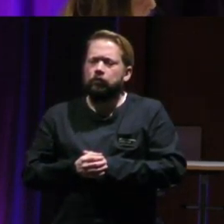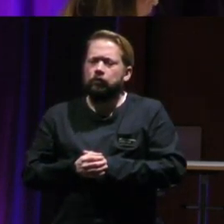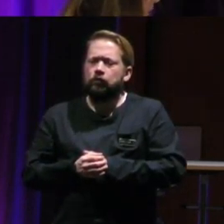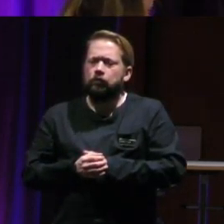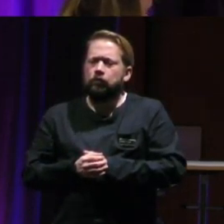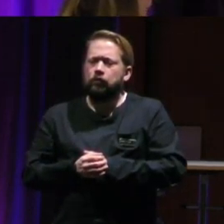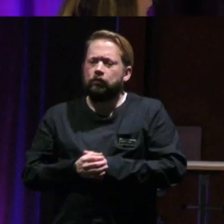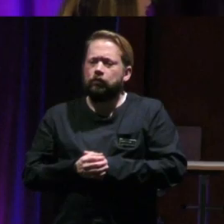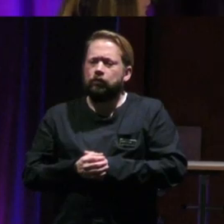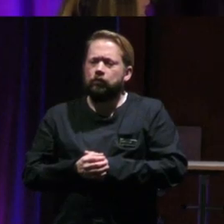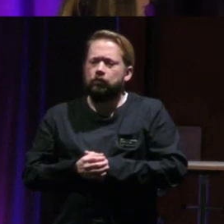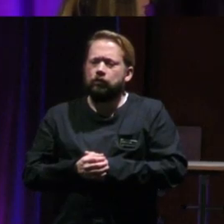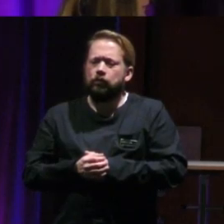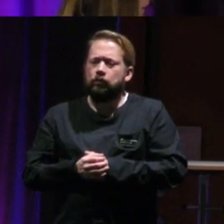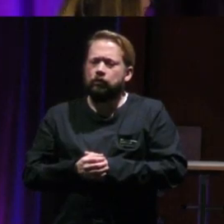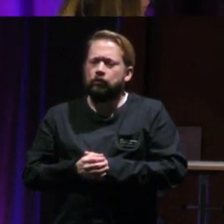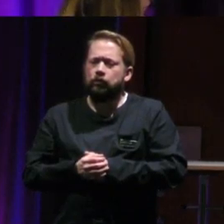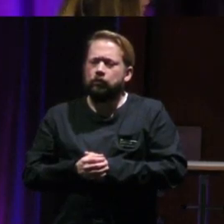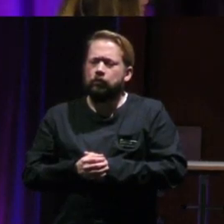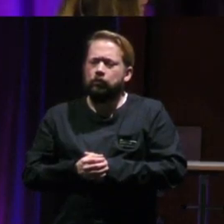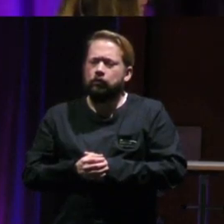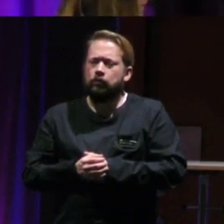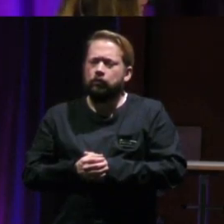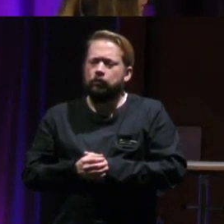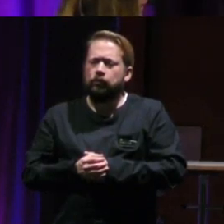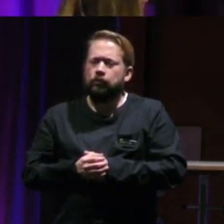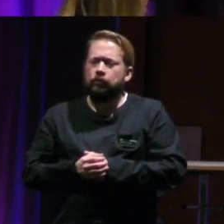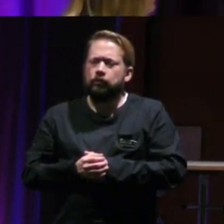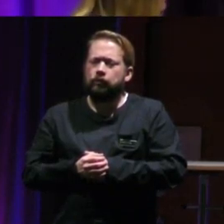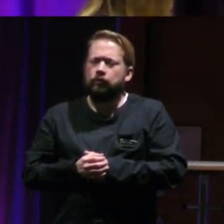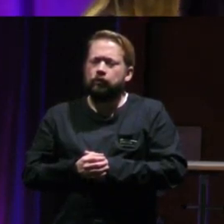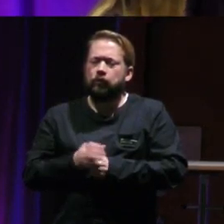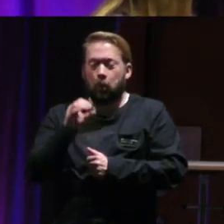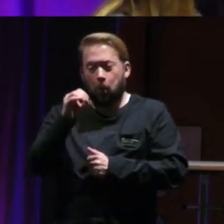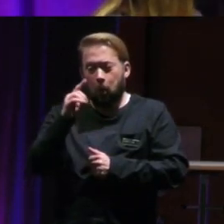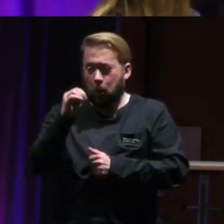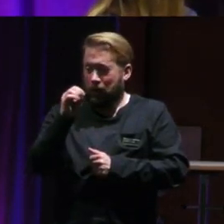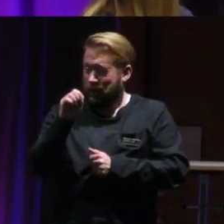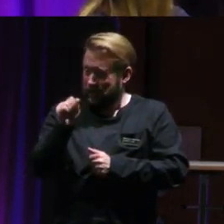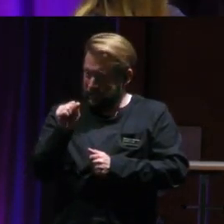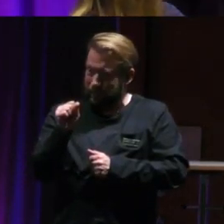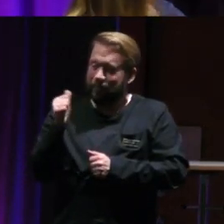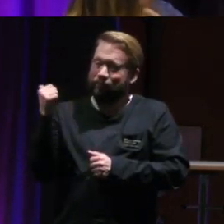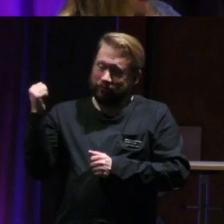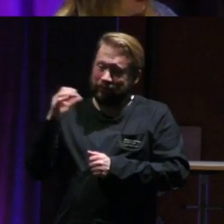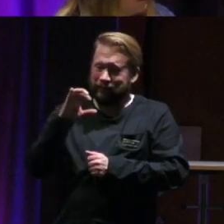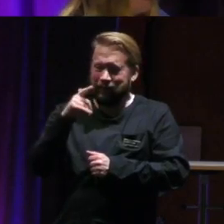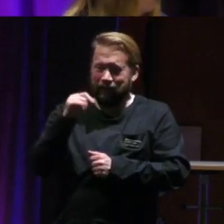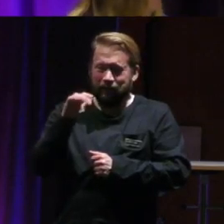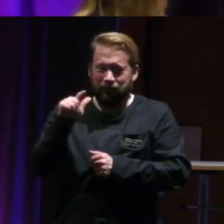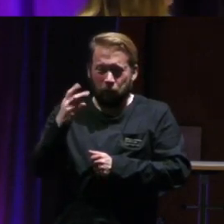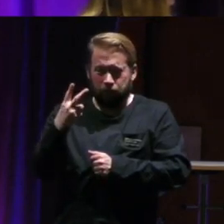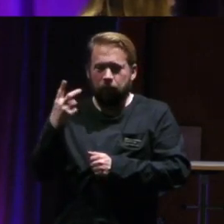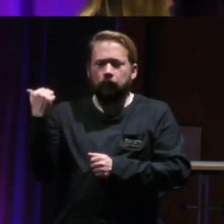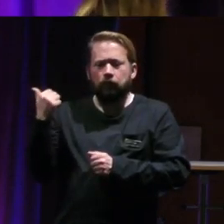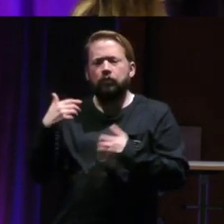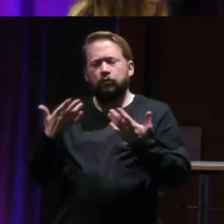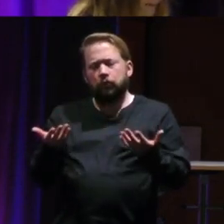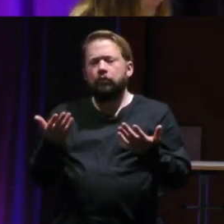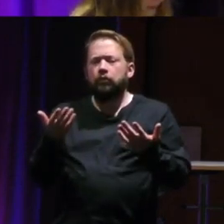Oleg Sentsov, he was also awarded the Sakharov Prize from the European Parliament. Of course, he couldn't get it,